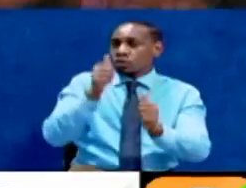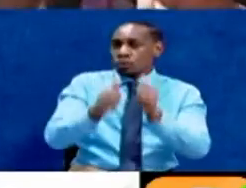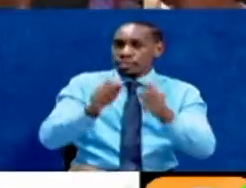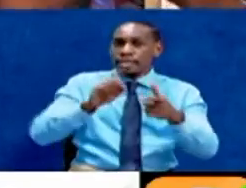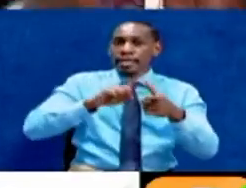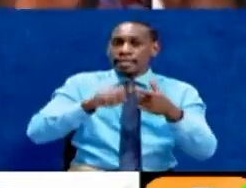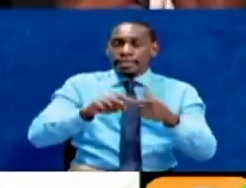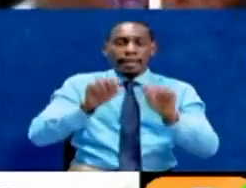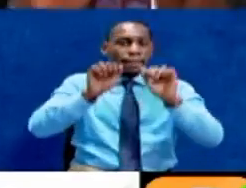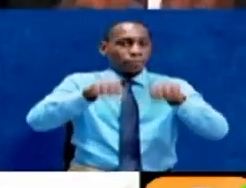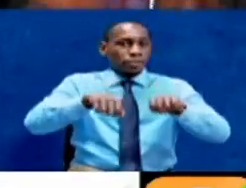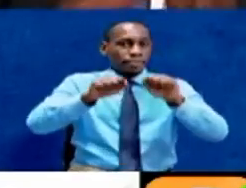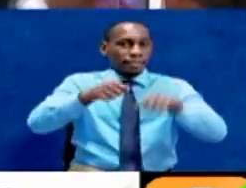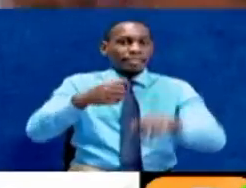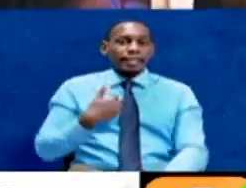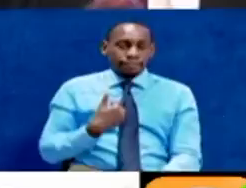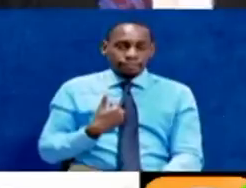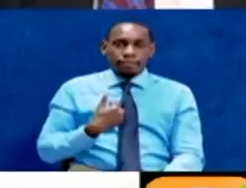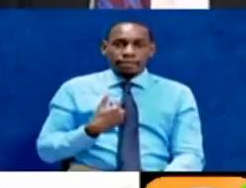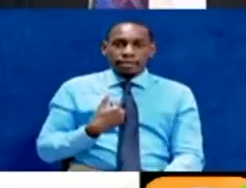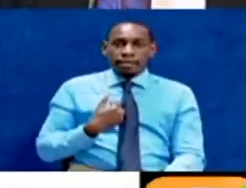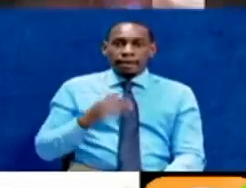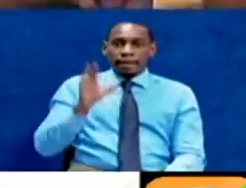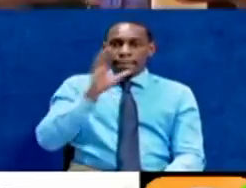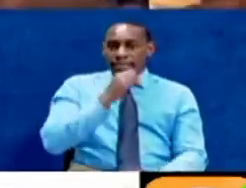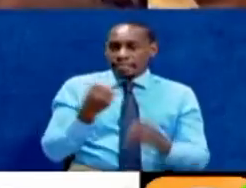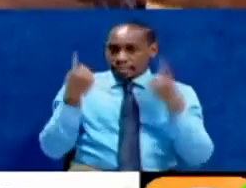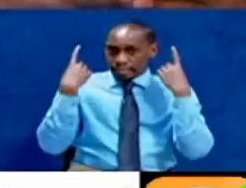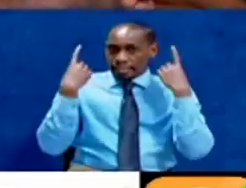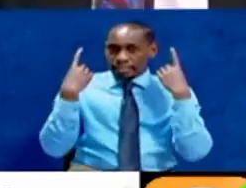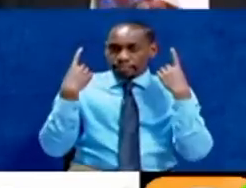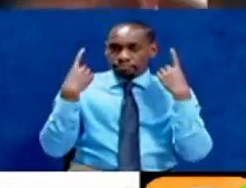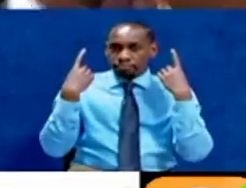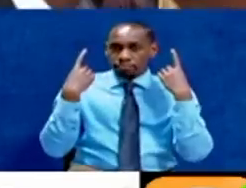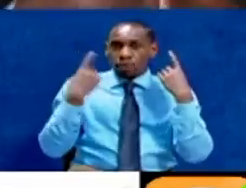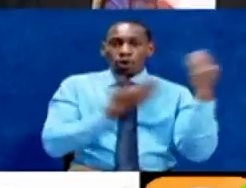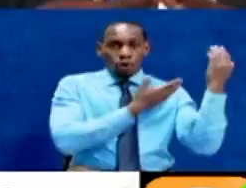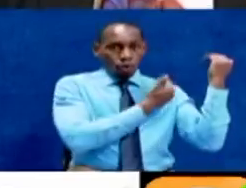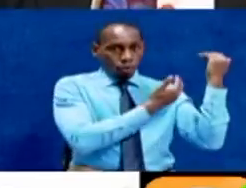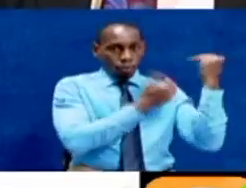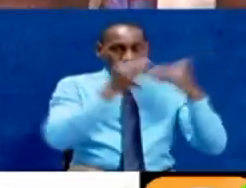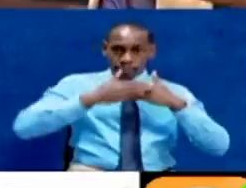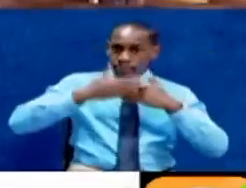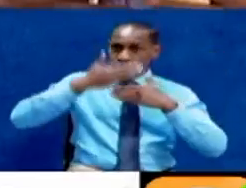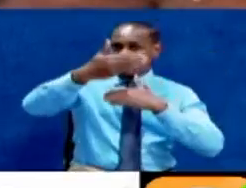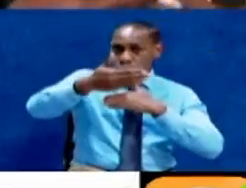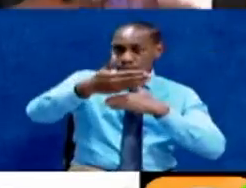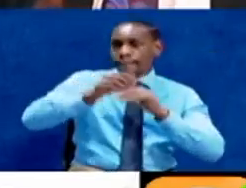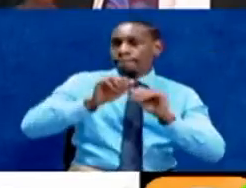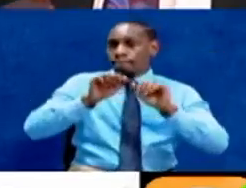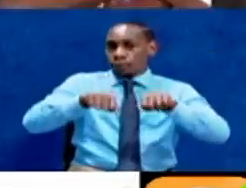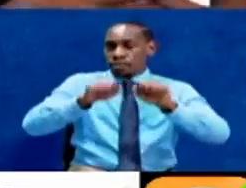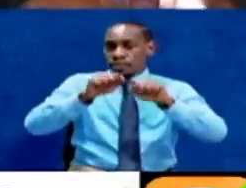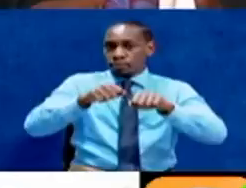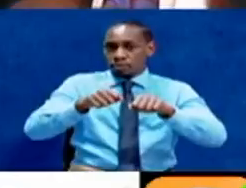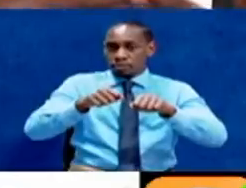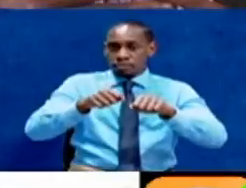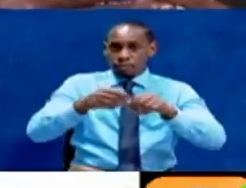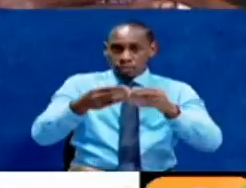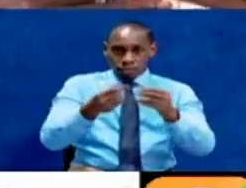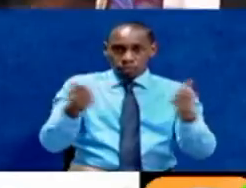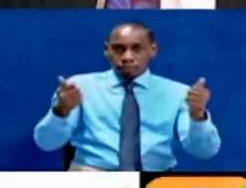then there is likelihood of this kind of misunderstanding. So we hope at one particular time we will be able to